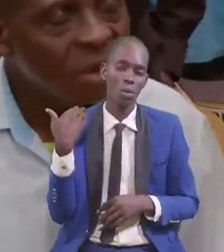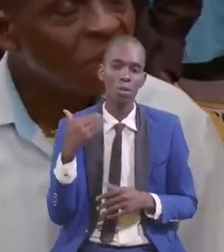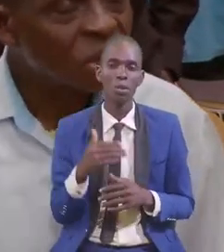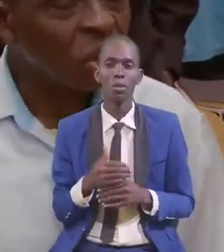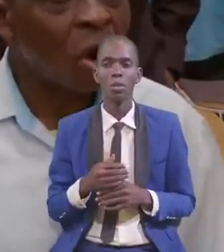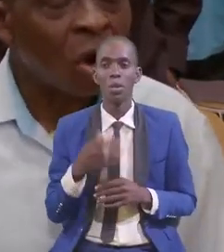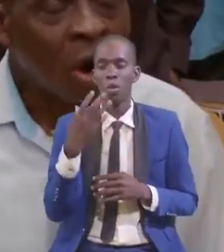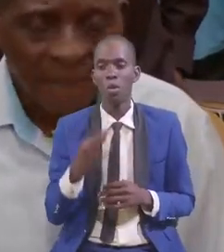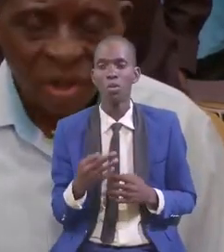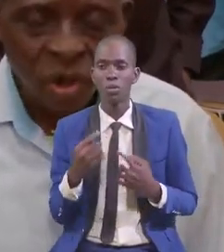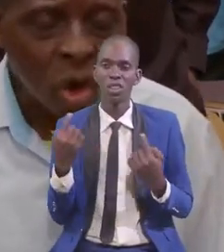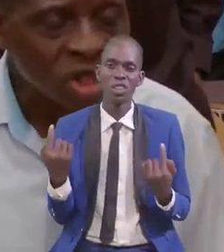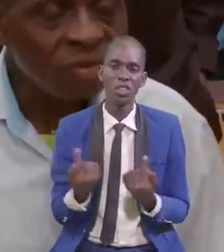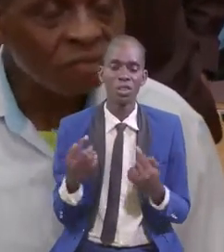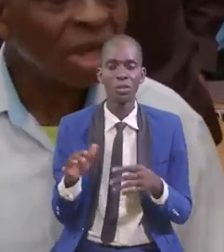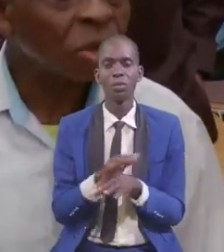of sinfulness.